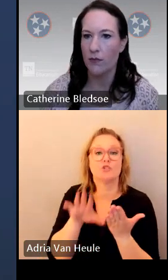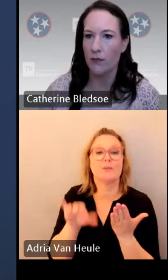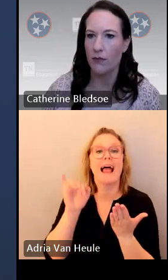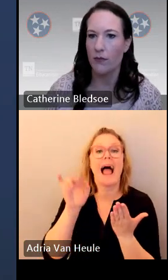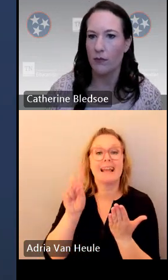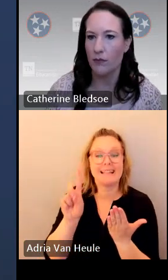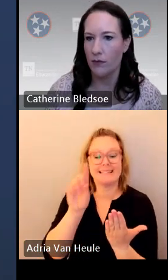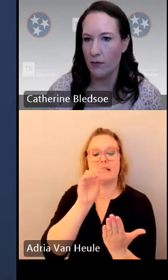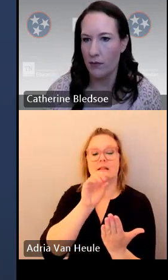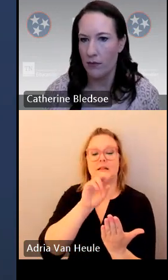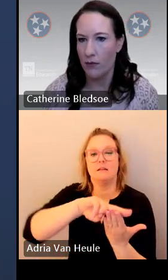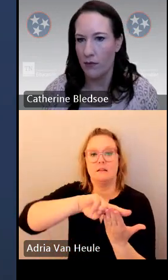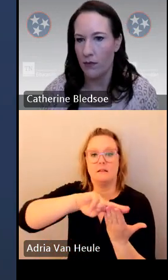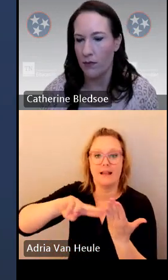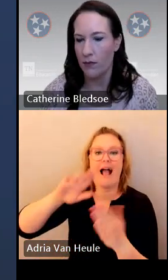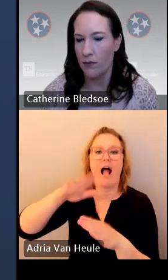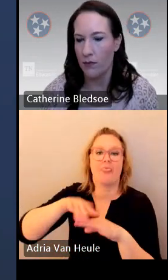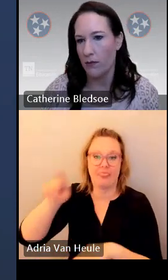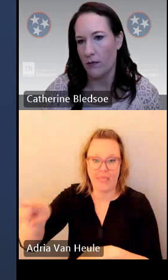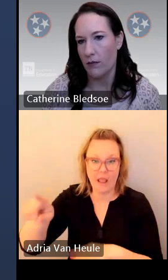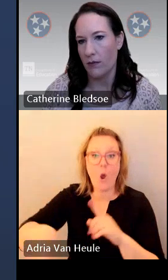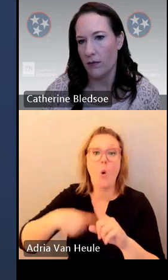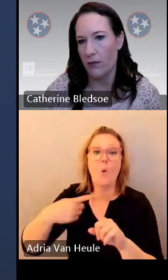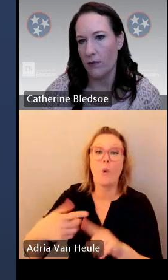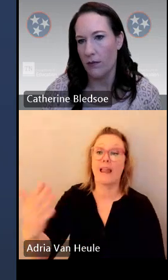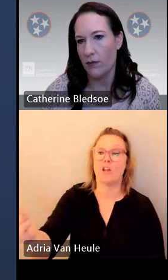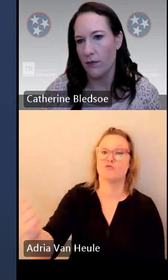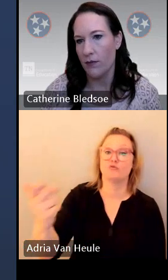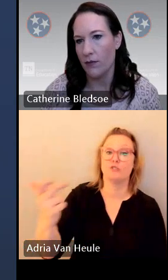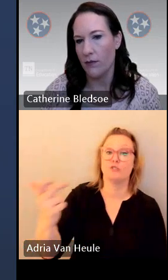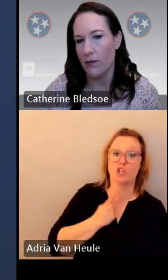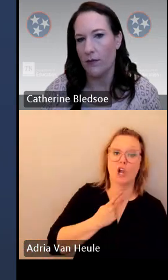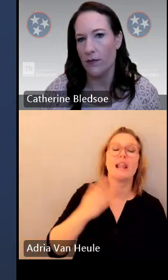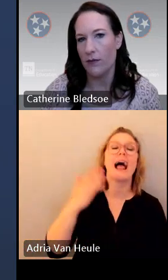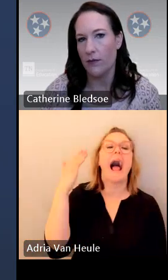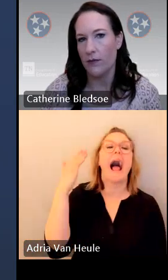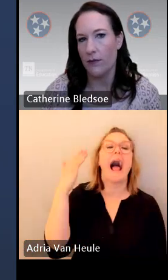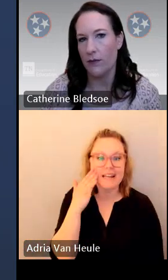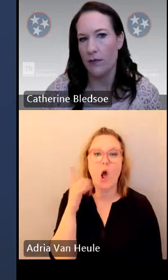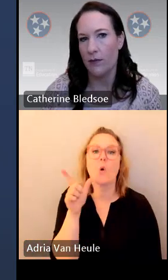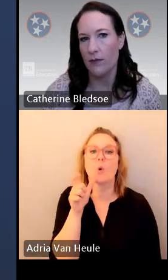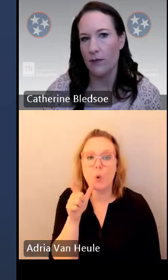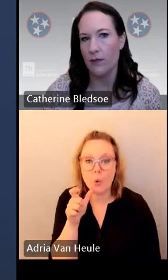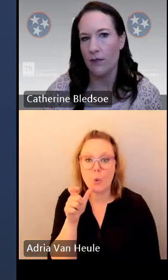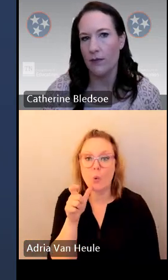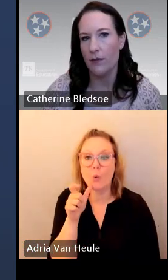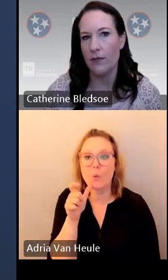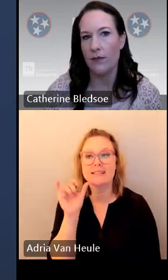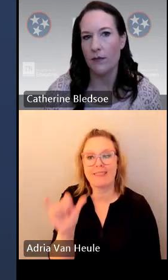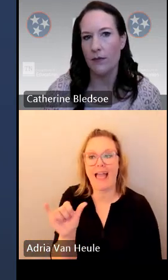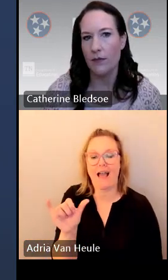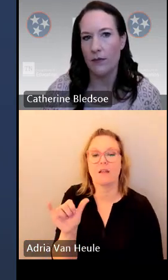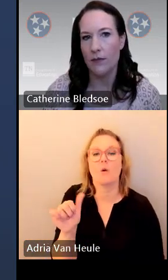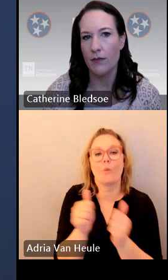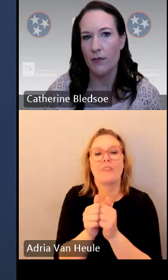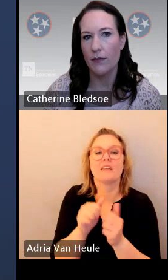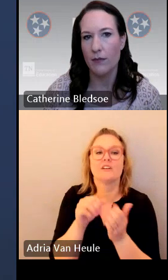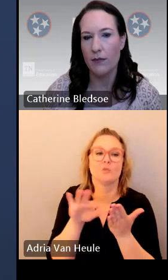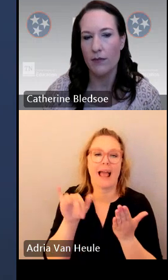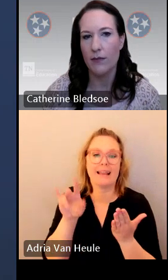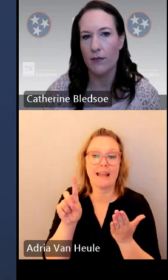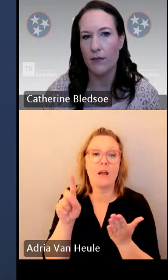when it mails back to you, you know who that survey is attached to with their student. We unfortunately had a school district a